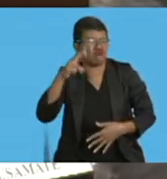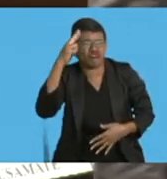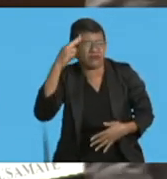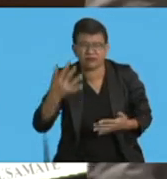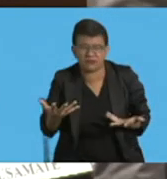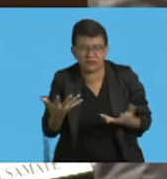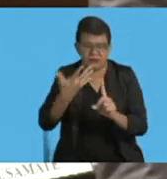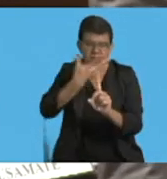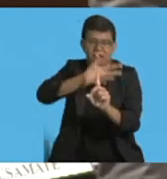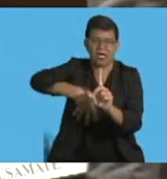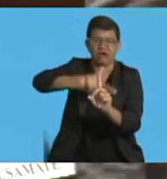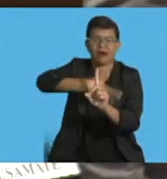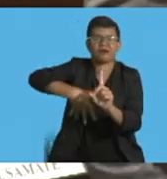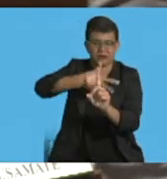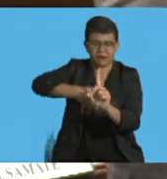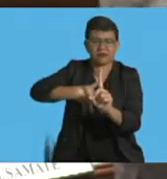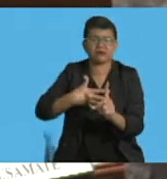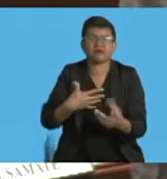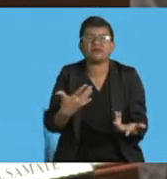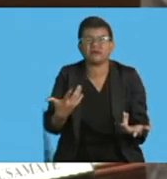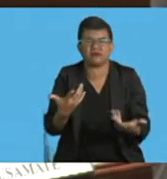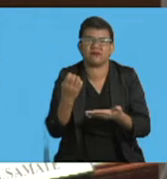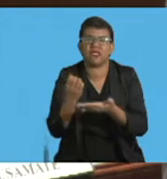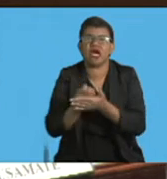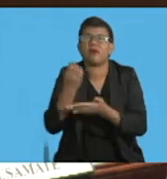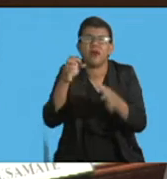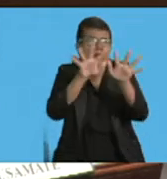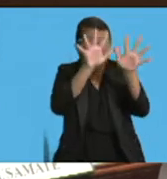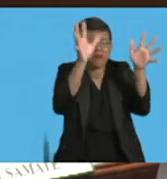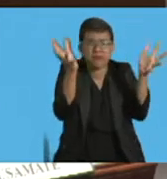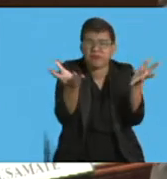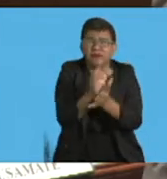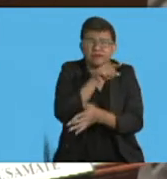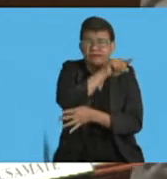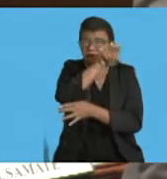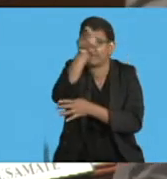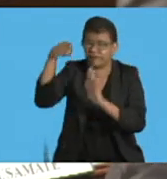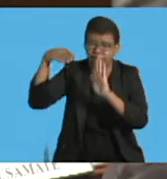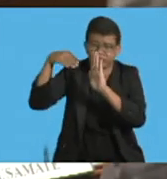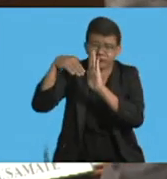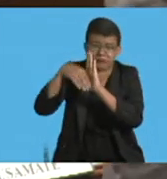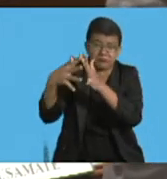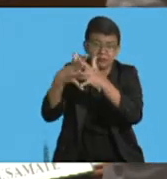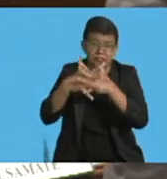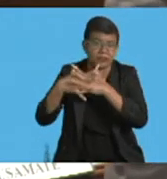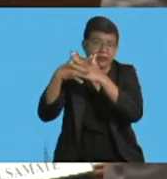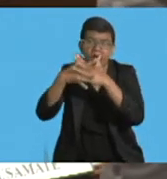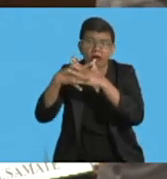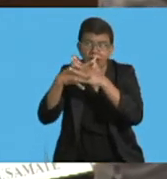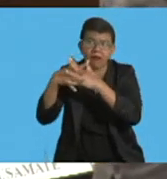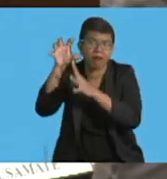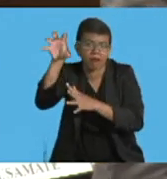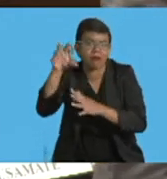looming recession. These include, of course, the much publicized US-China trade war, a growth slowdown in the